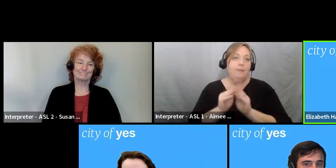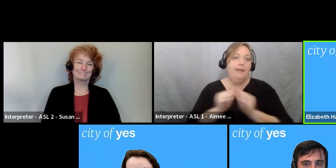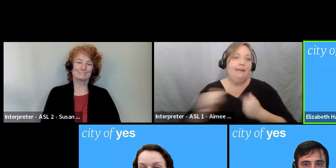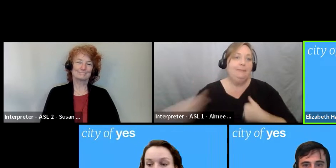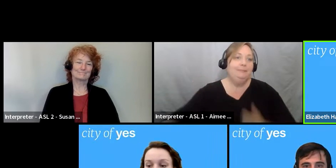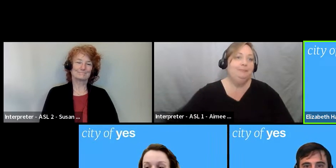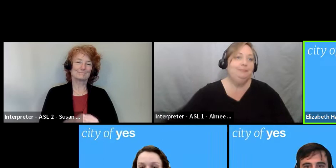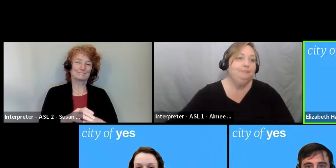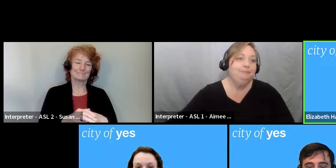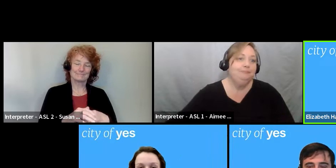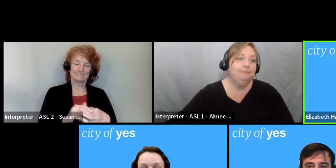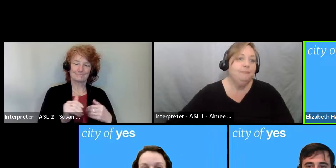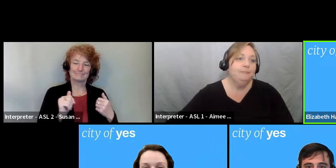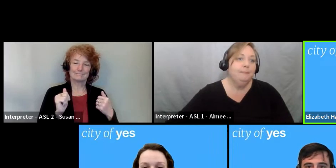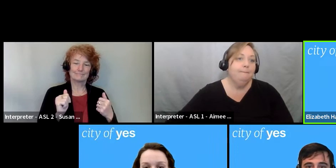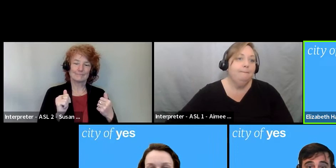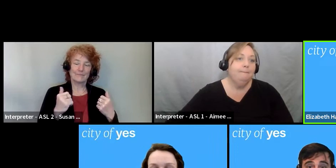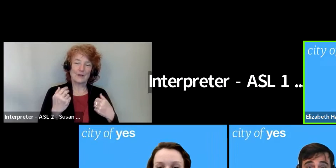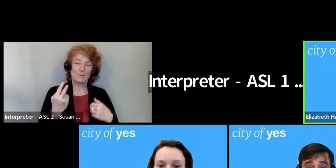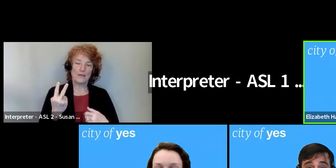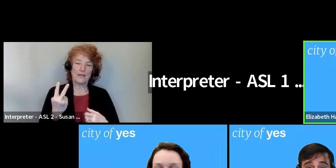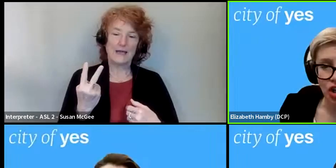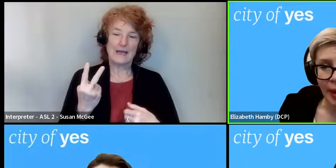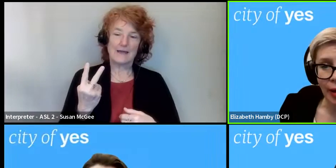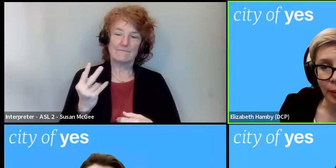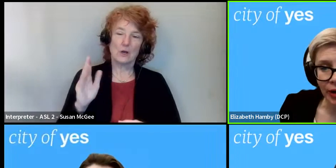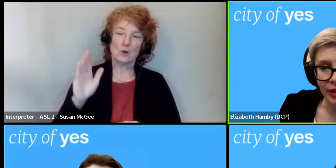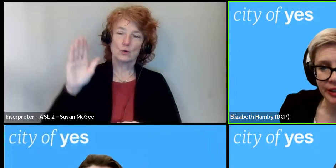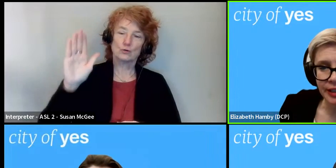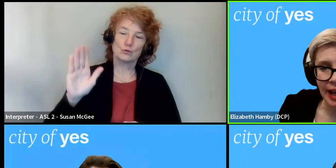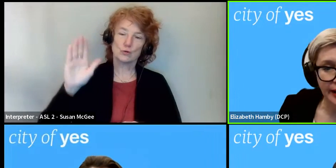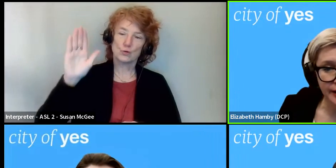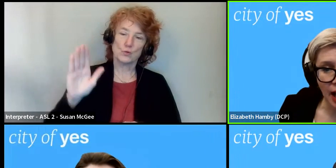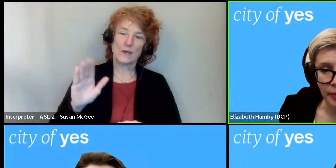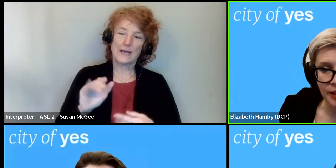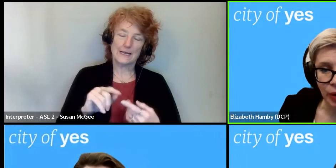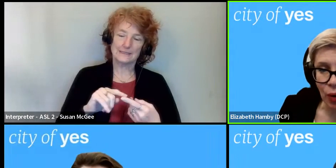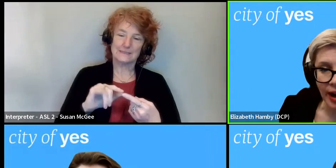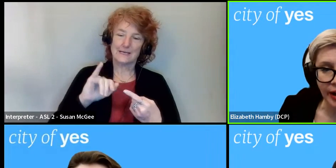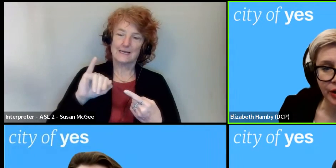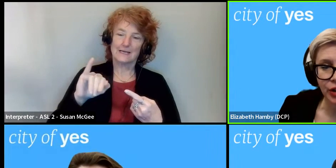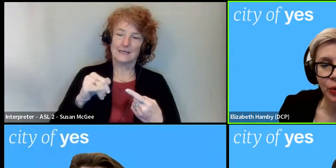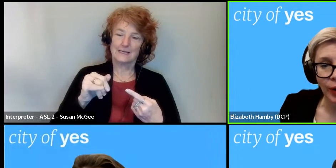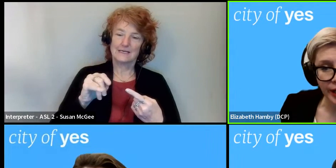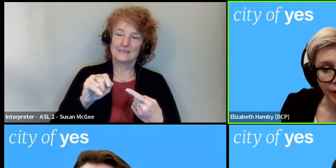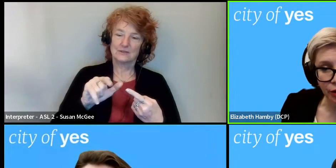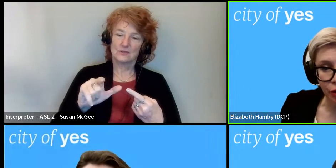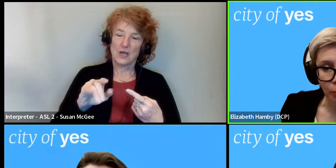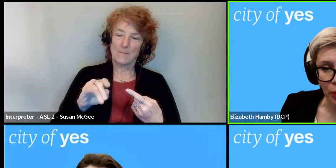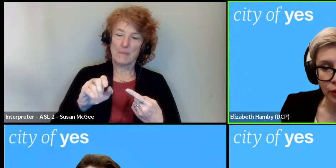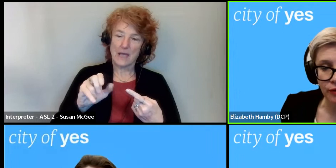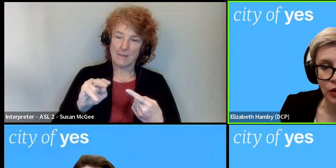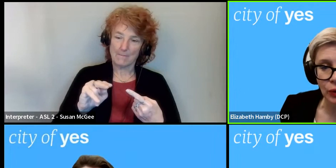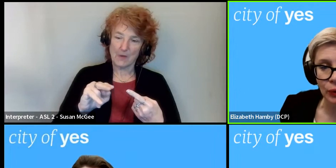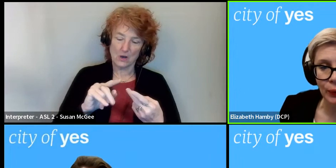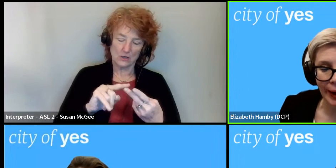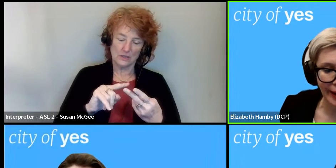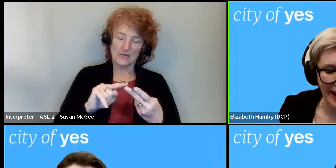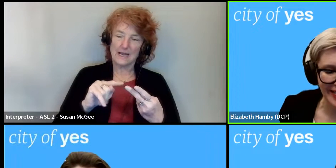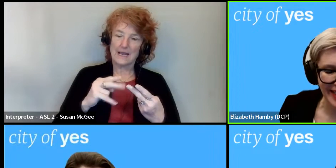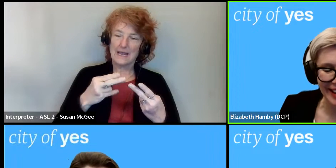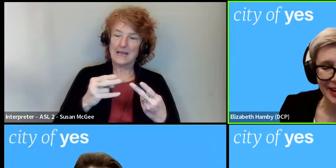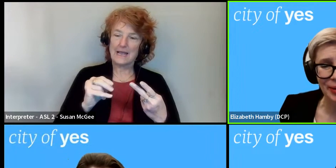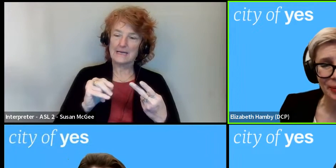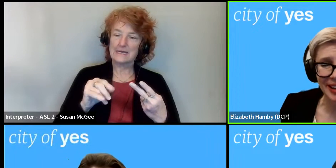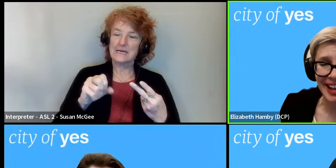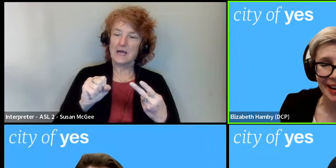Great. So we've got two hands, Jamel Martin and Thomas McGuire. Want to hear from both of you,